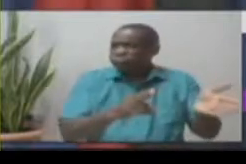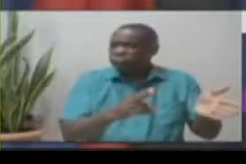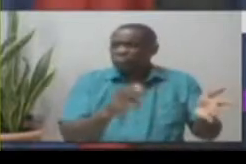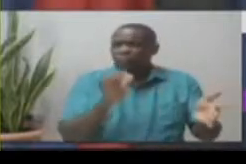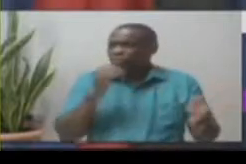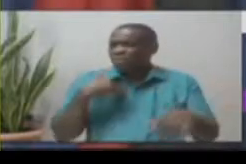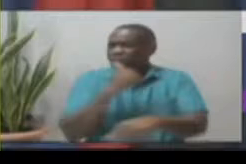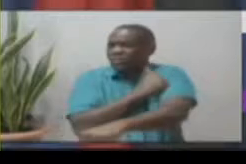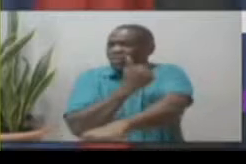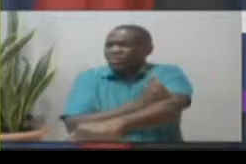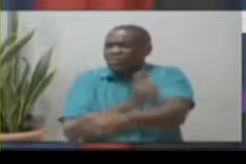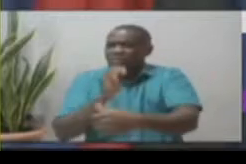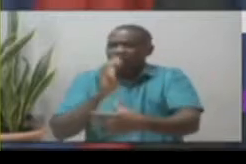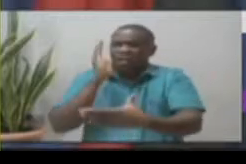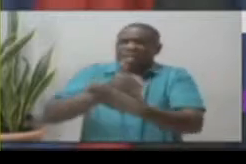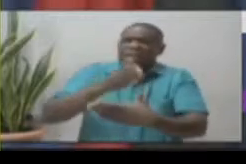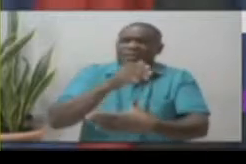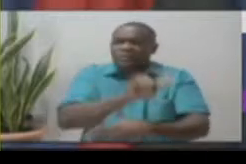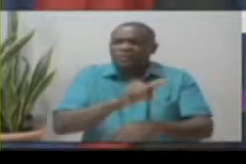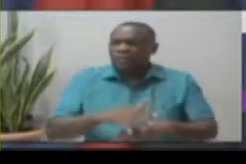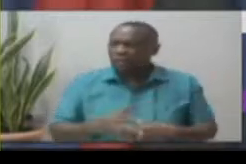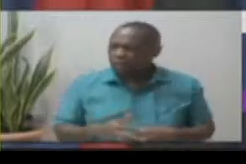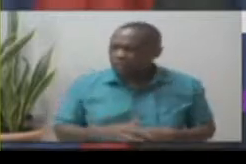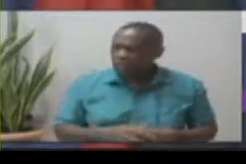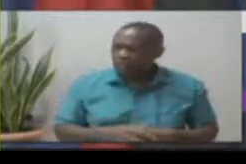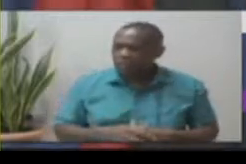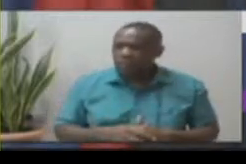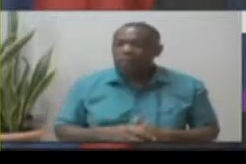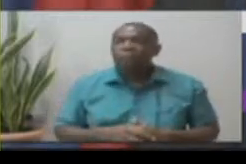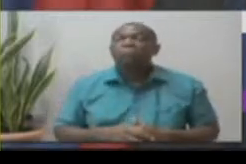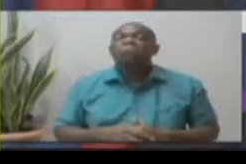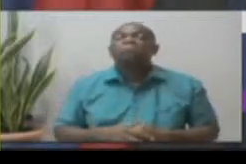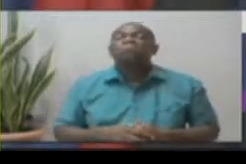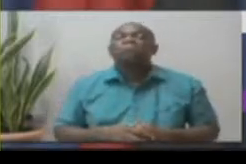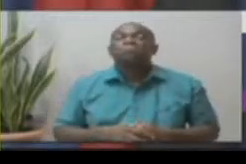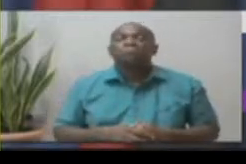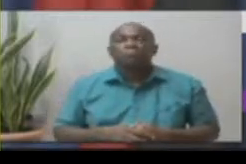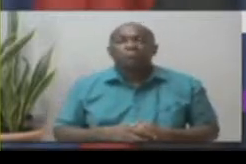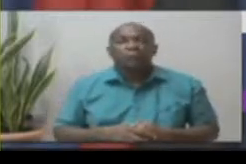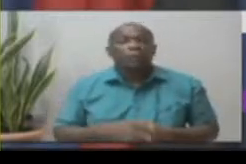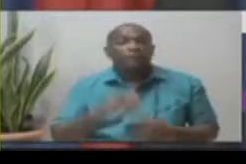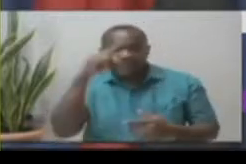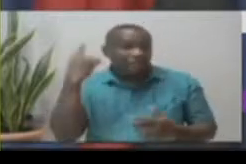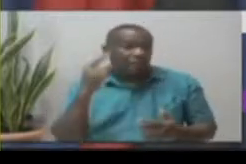it. Right? Because it would be quite unfair